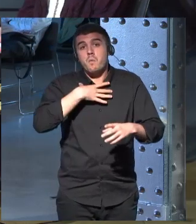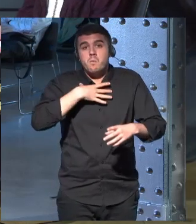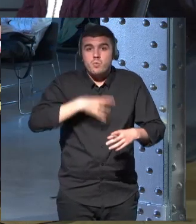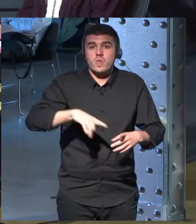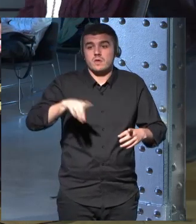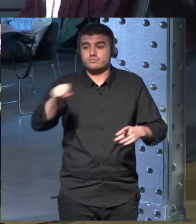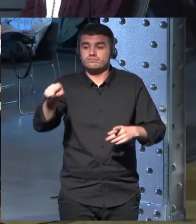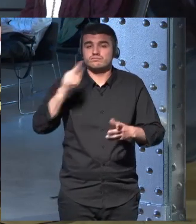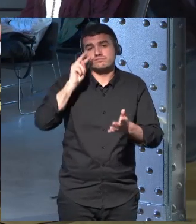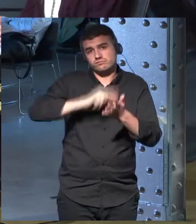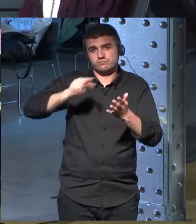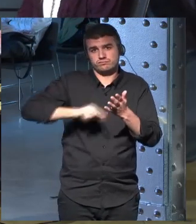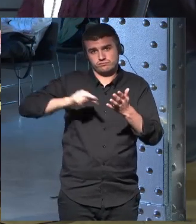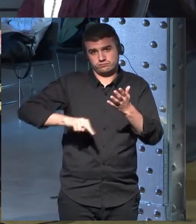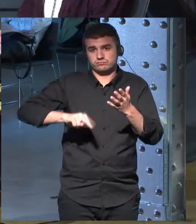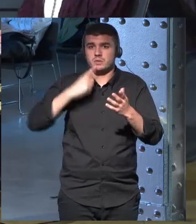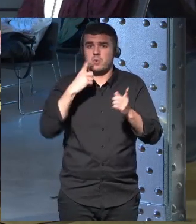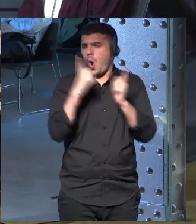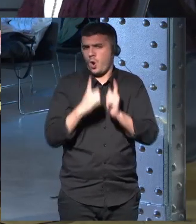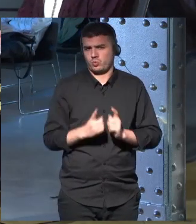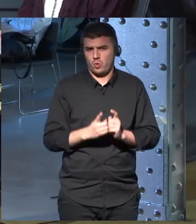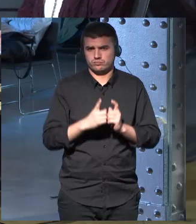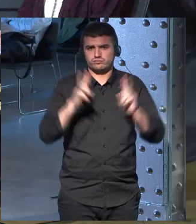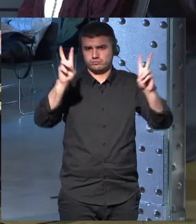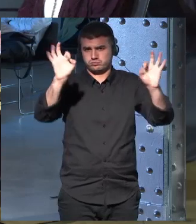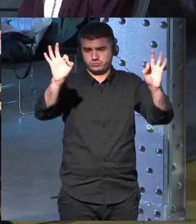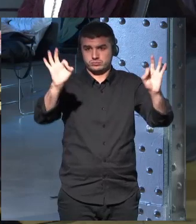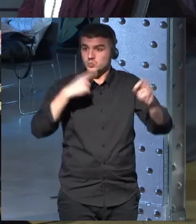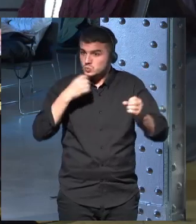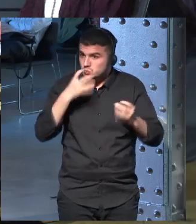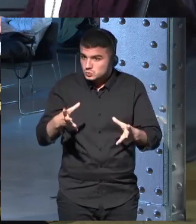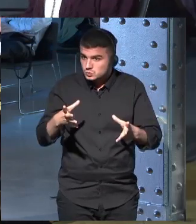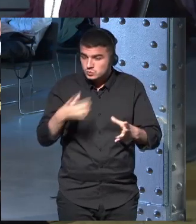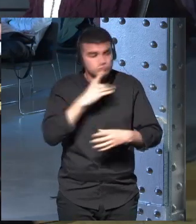stories? How does that seem to you? It seems good.